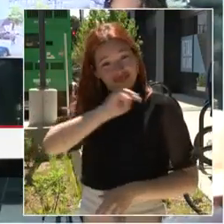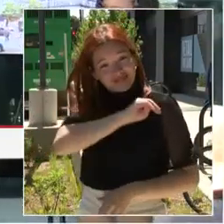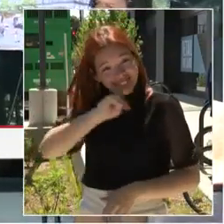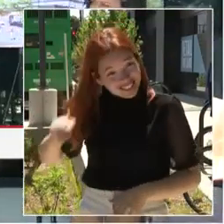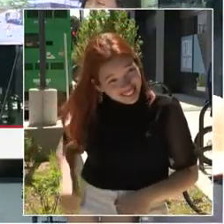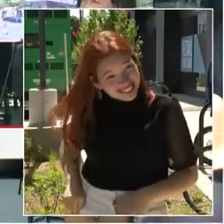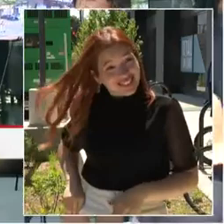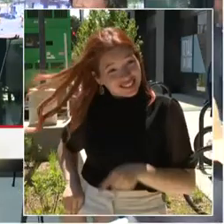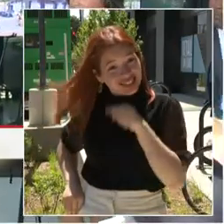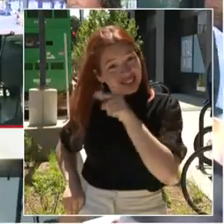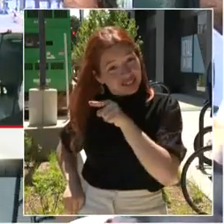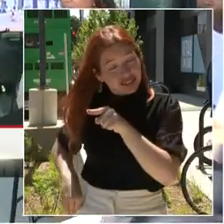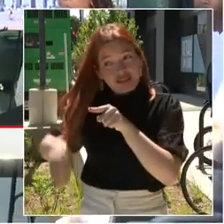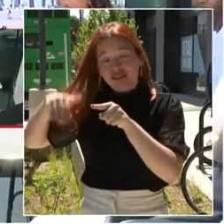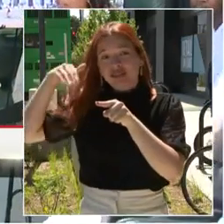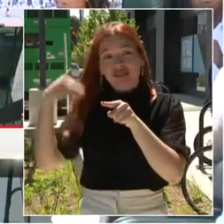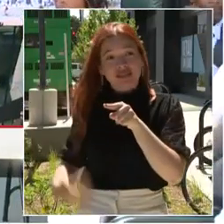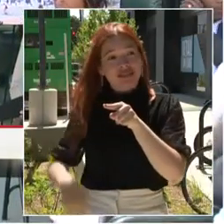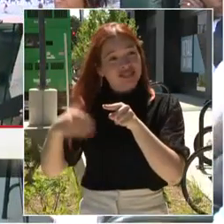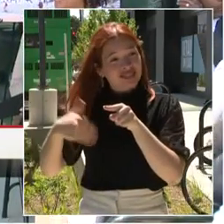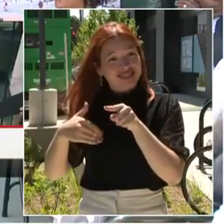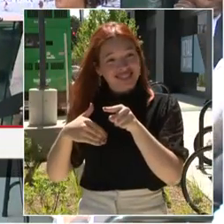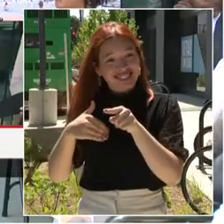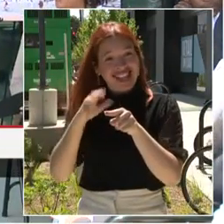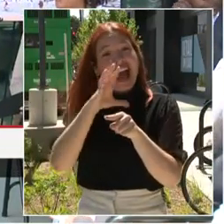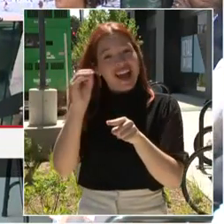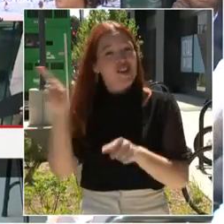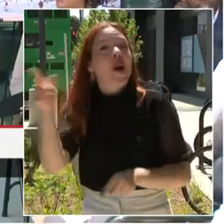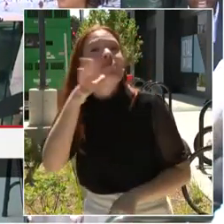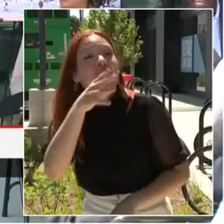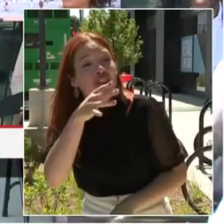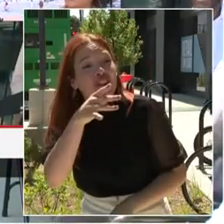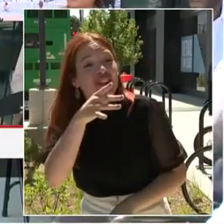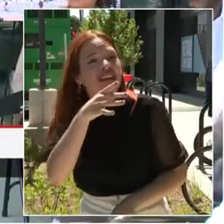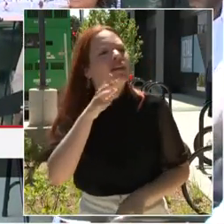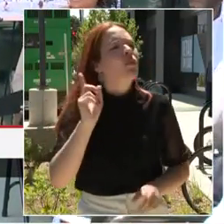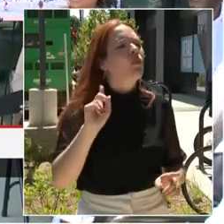your mayor, and my mother happens to be here today, somewhere out there,